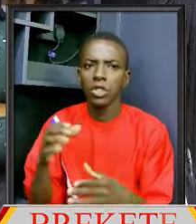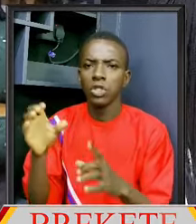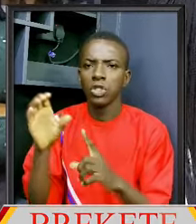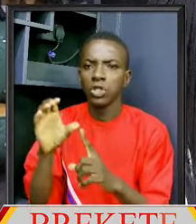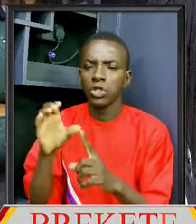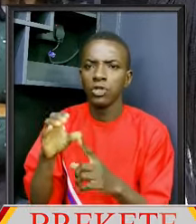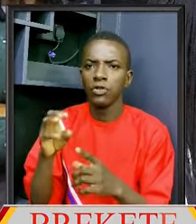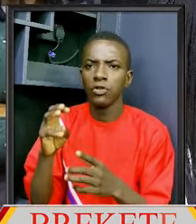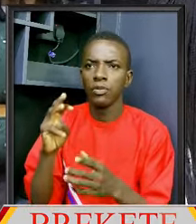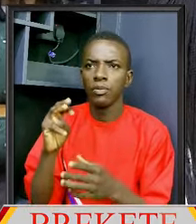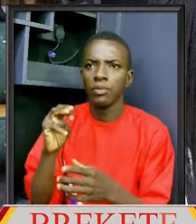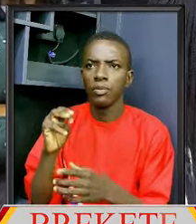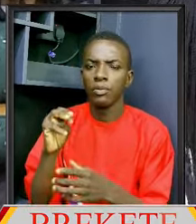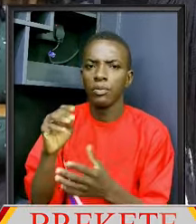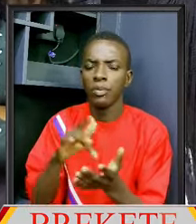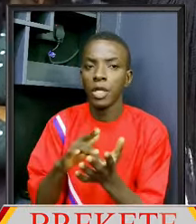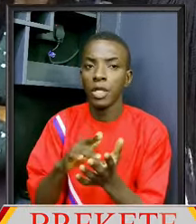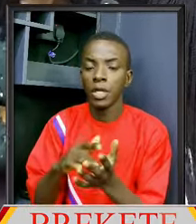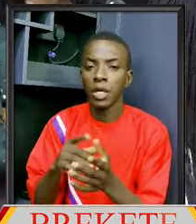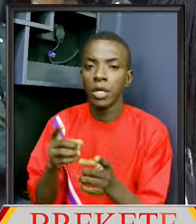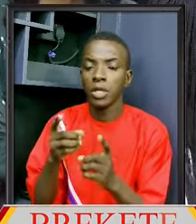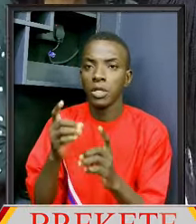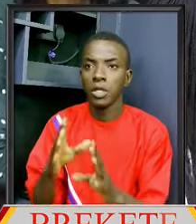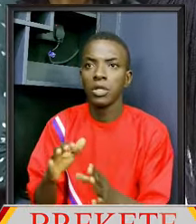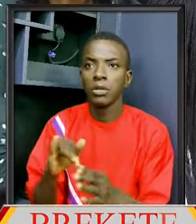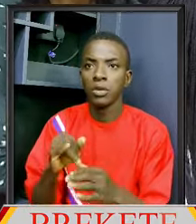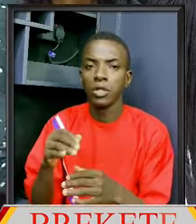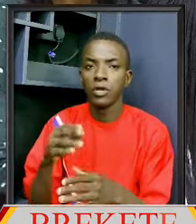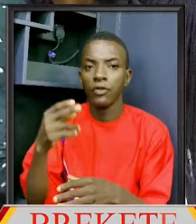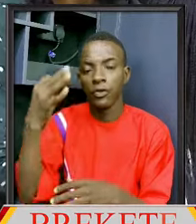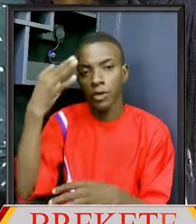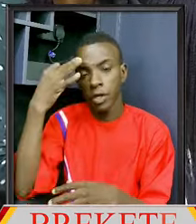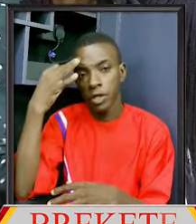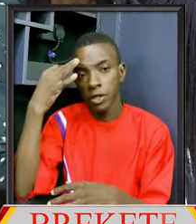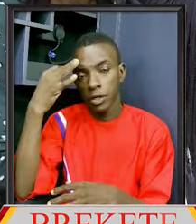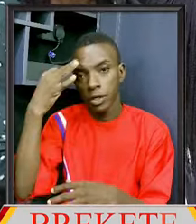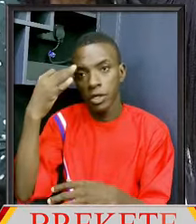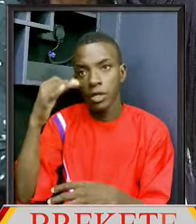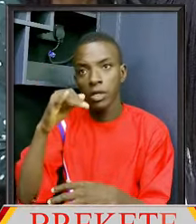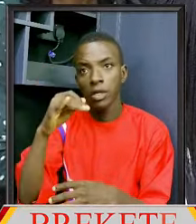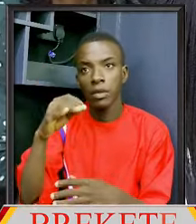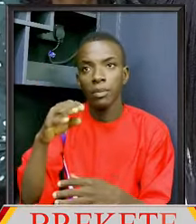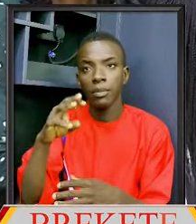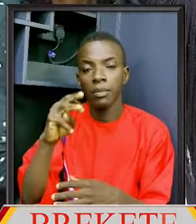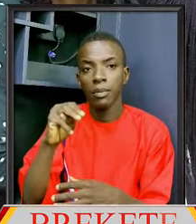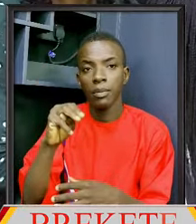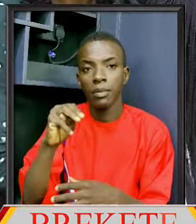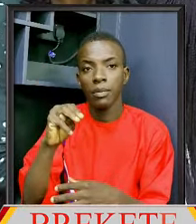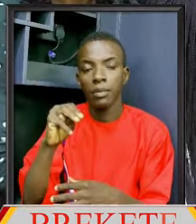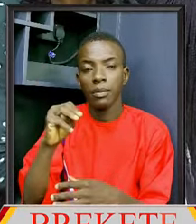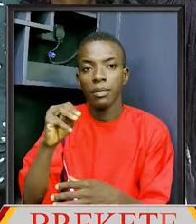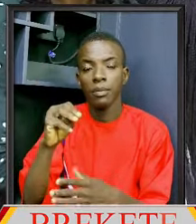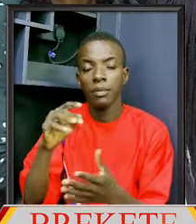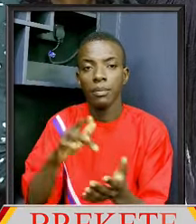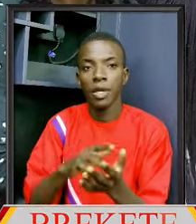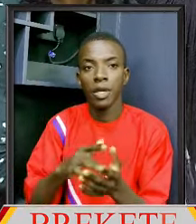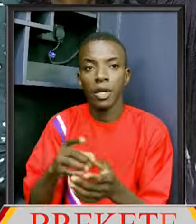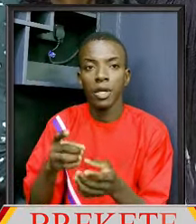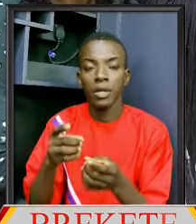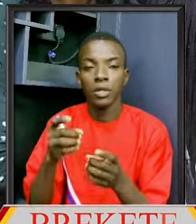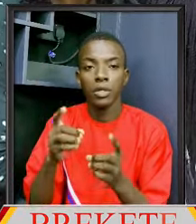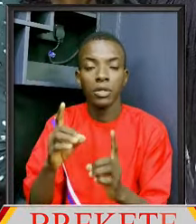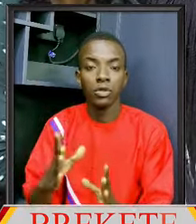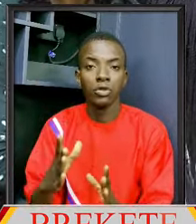medical director. But if na federal medical center, like Jabi, na medical director, okay. Na the difference be